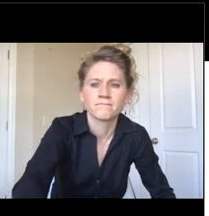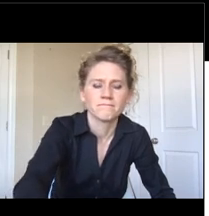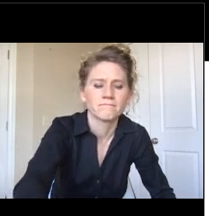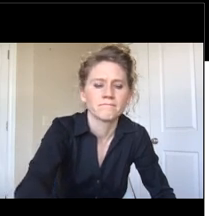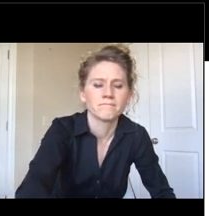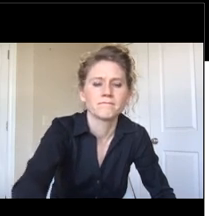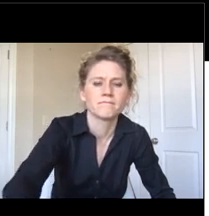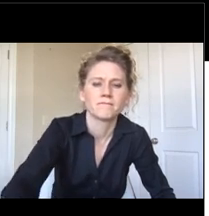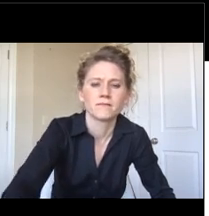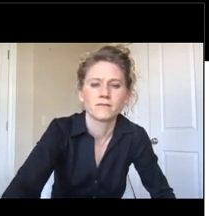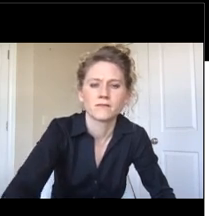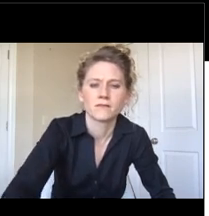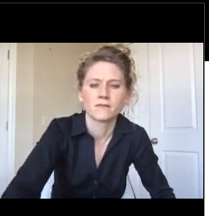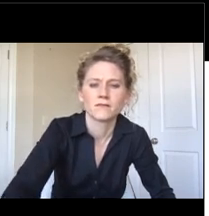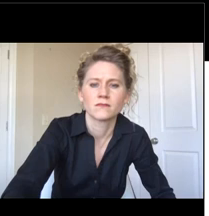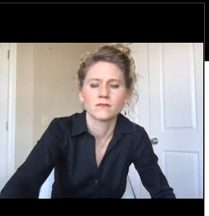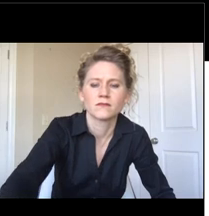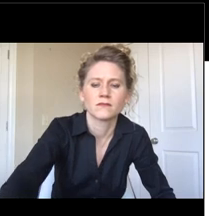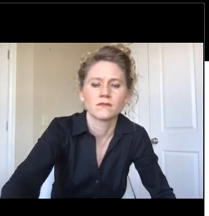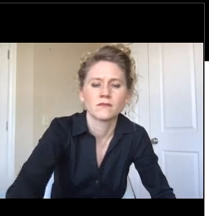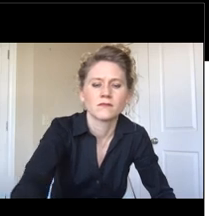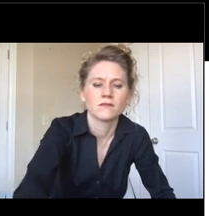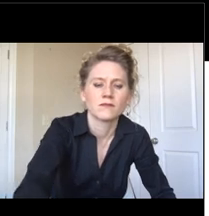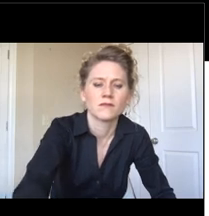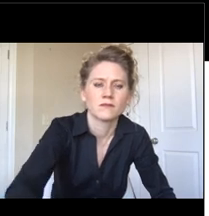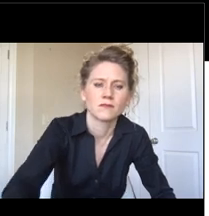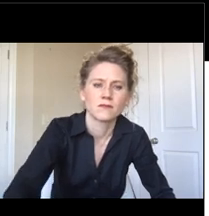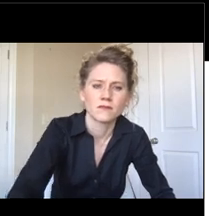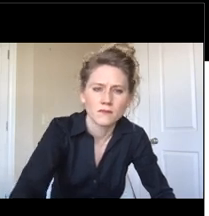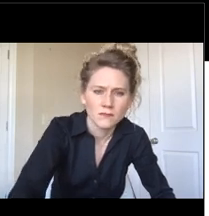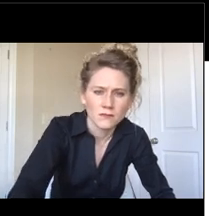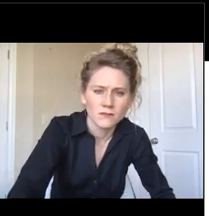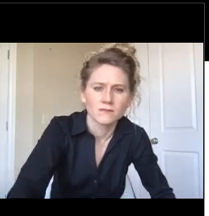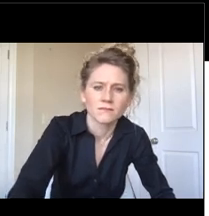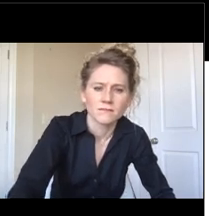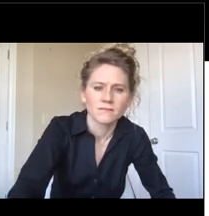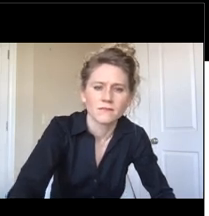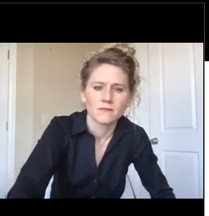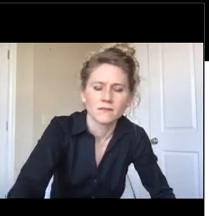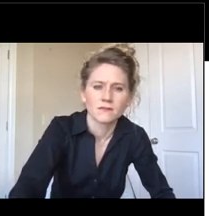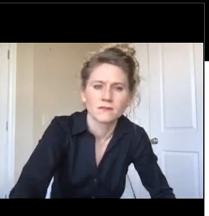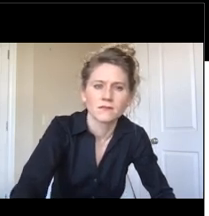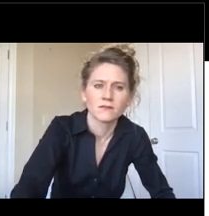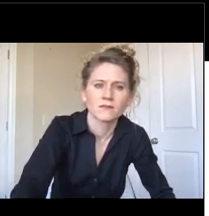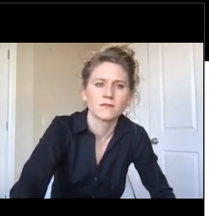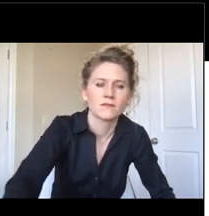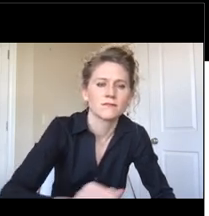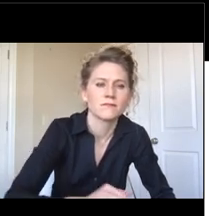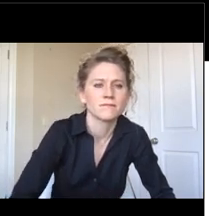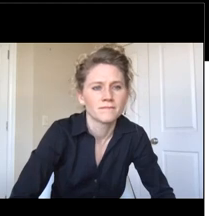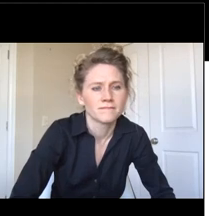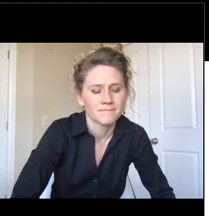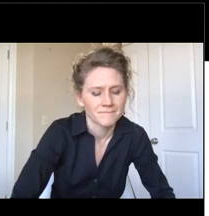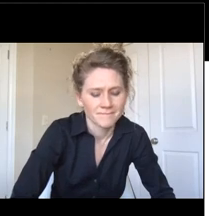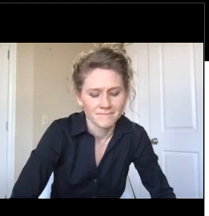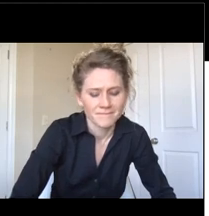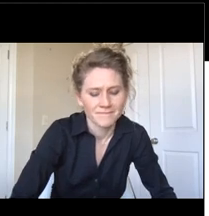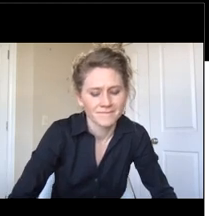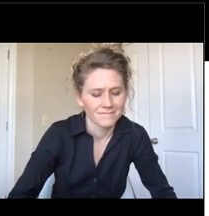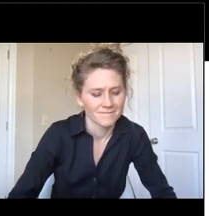there's always something out there. You just need to search for it and do a little bit of homework, and actually Roadresource is a good place to start.